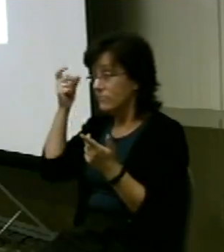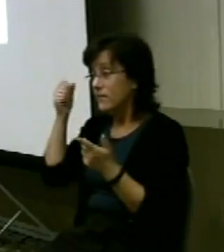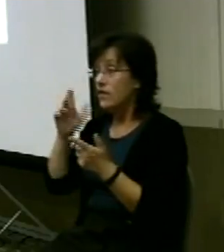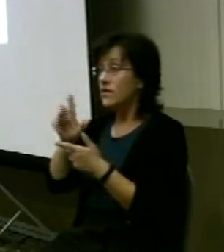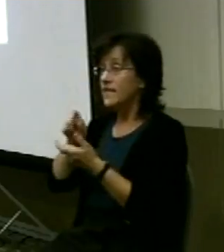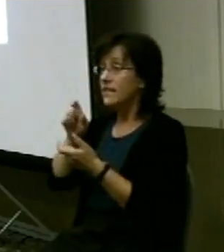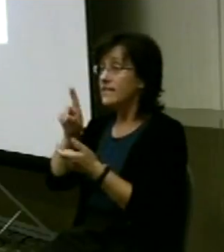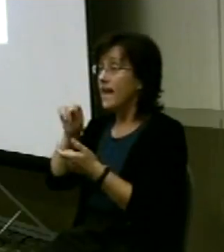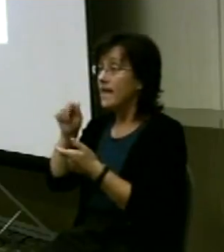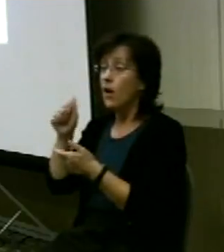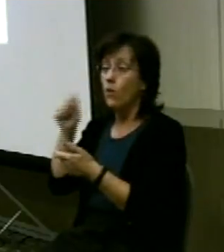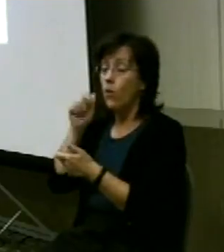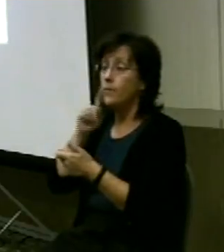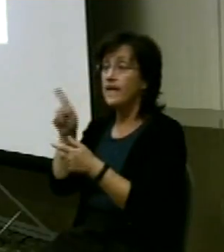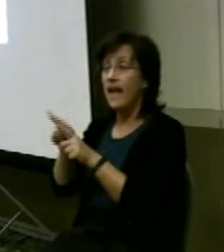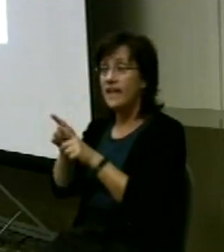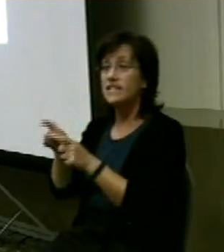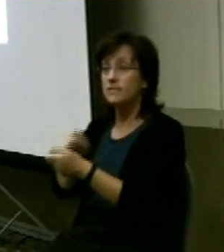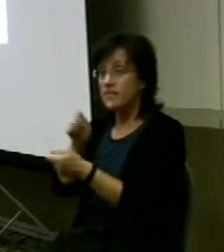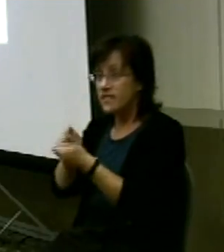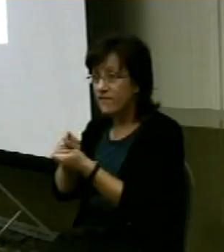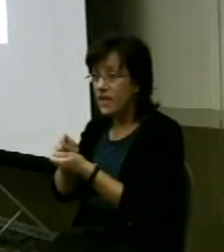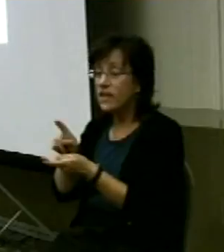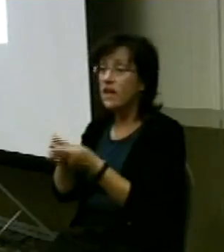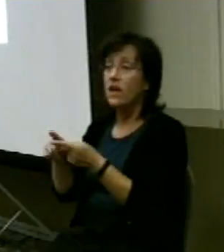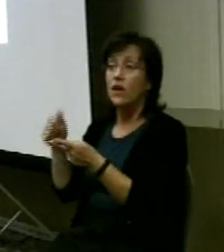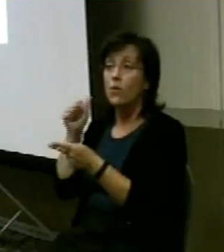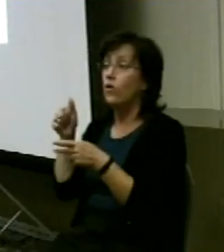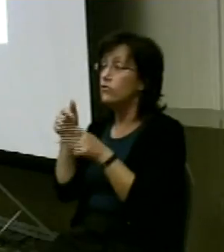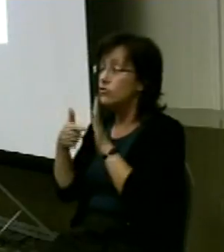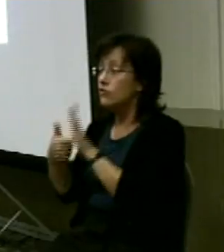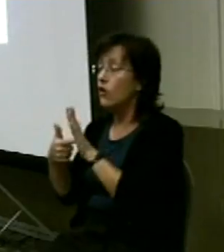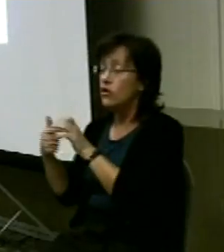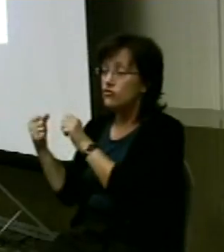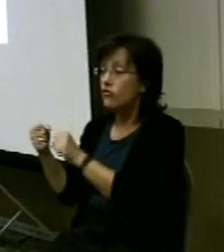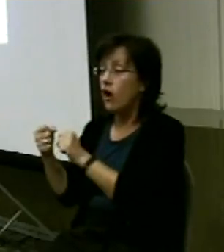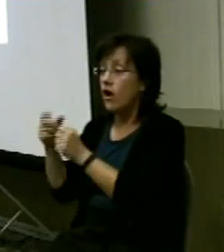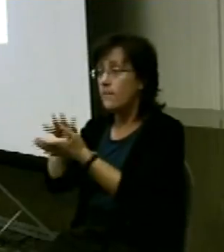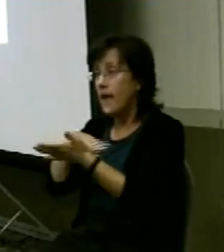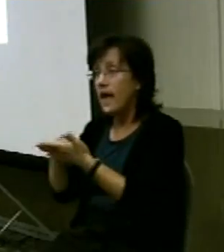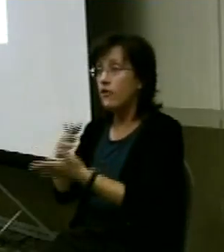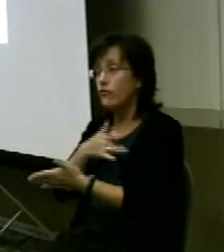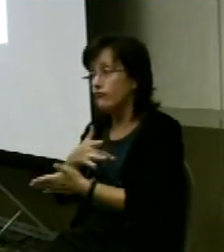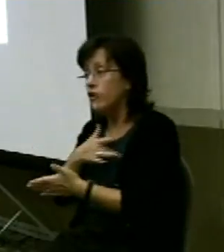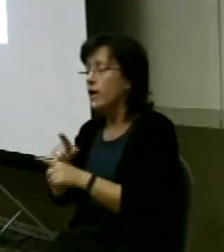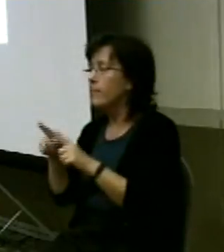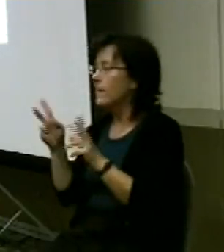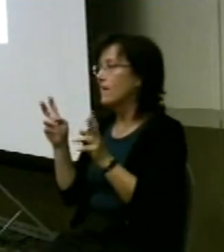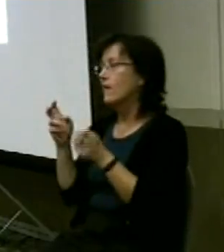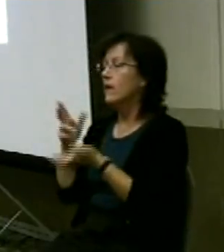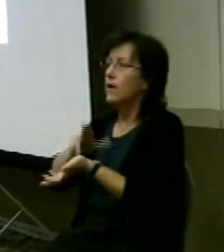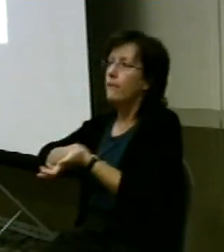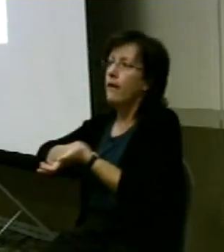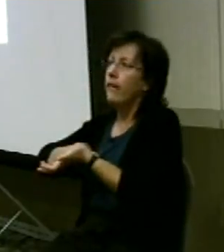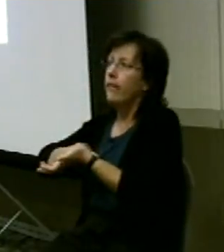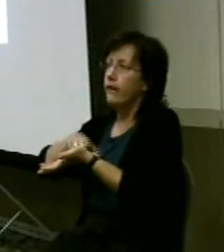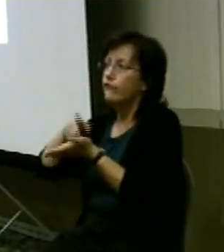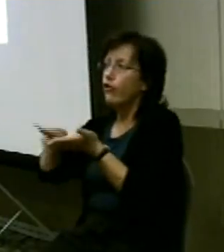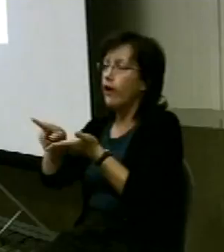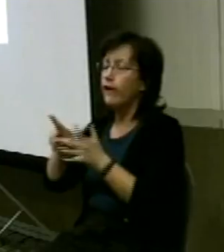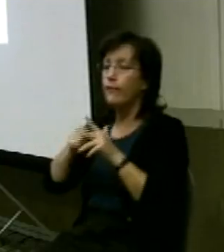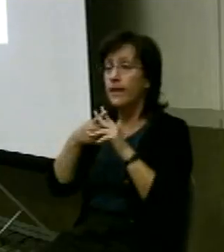specific. It's not going to show you as strong of a pattern, but it's more of just kind of a temperature check. So at the very beginning